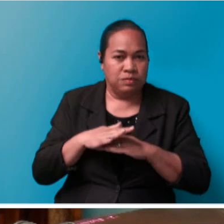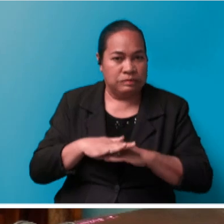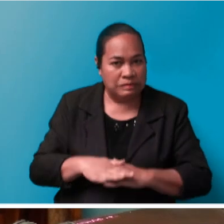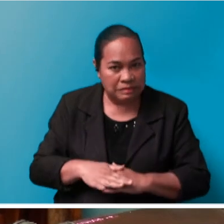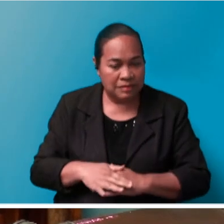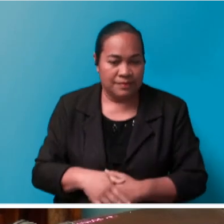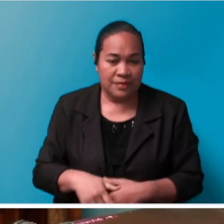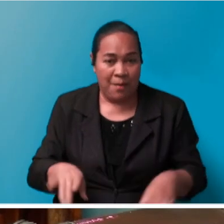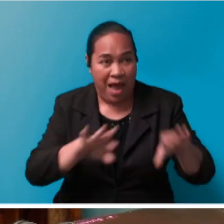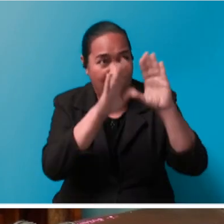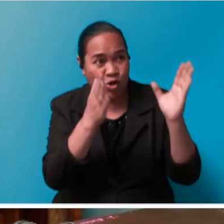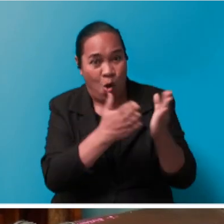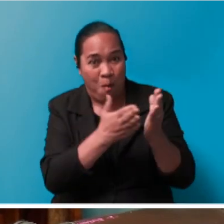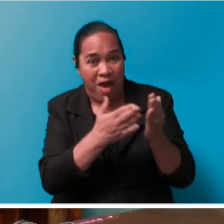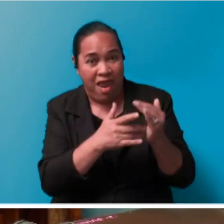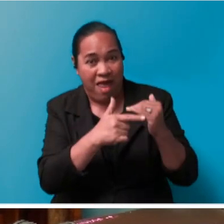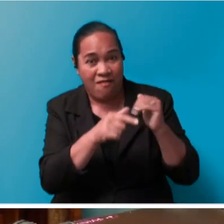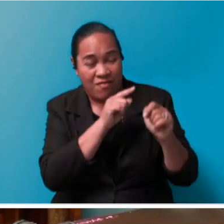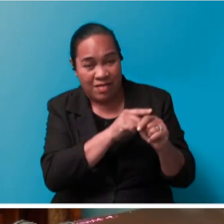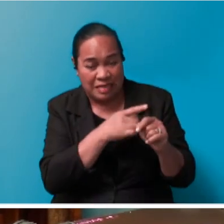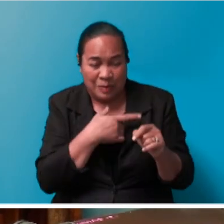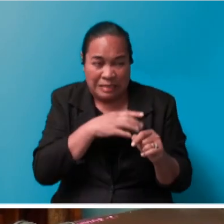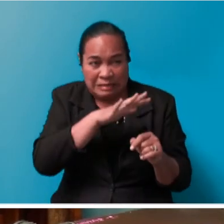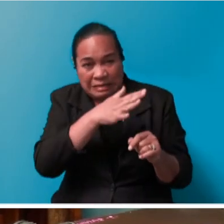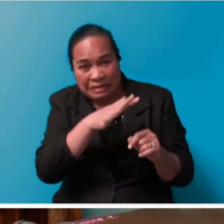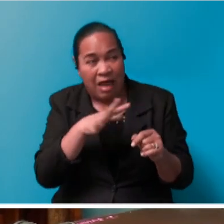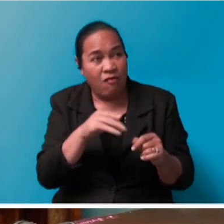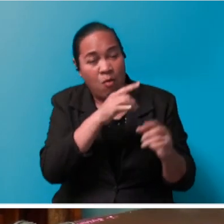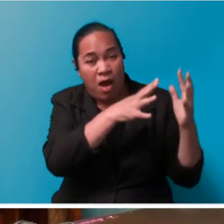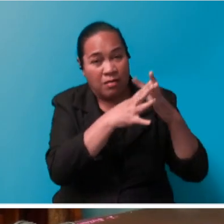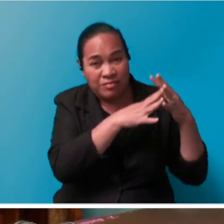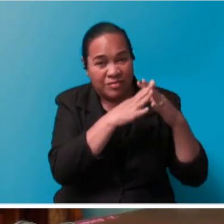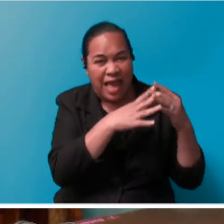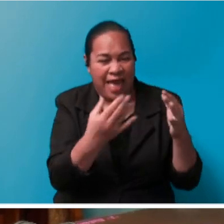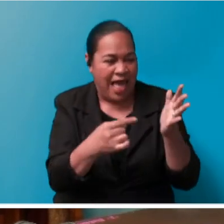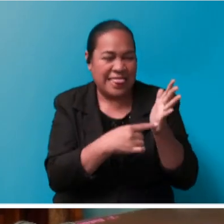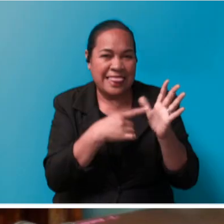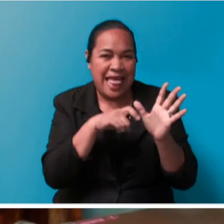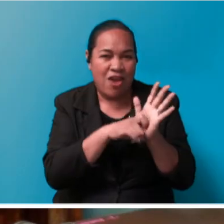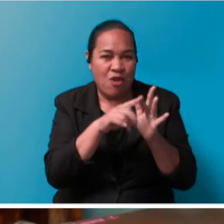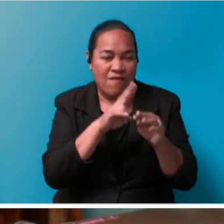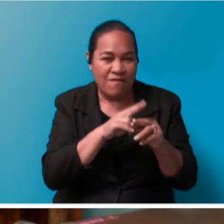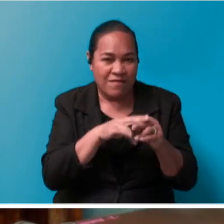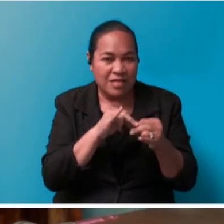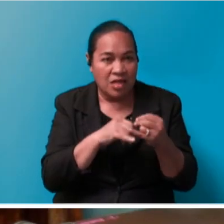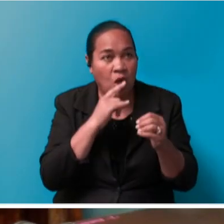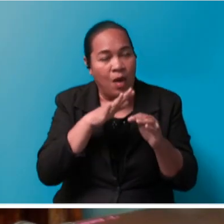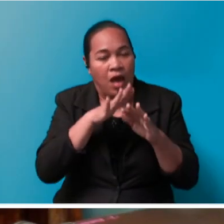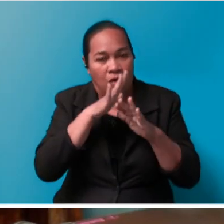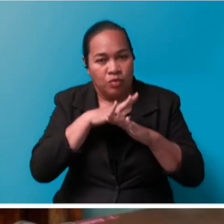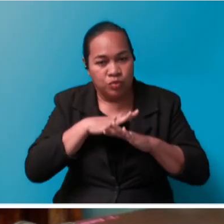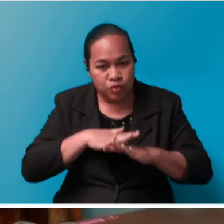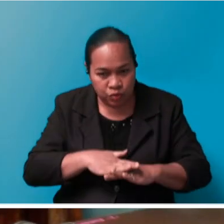global level, the uncertainty from the US trade tariffs has eased, which has kind